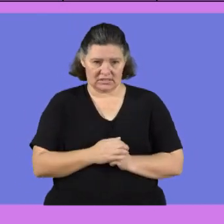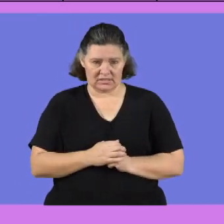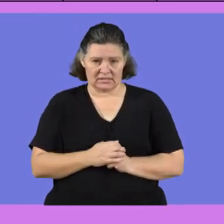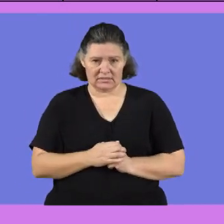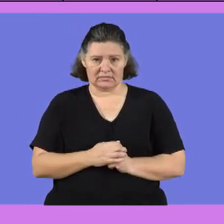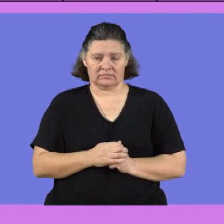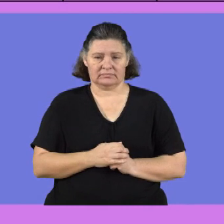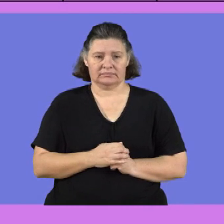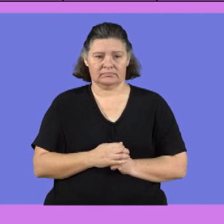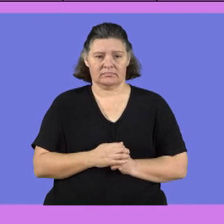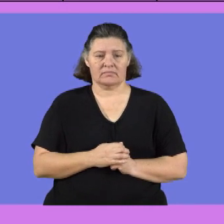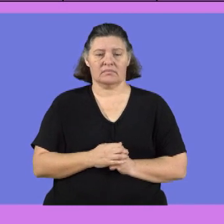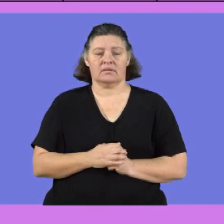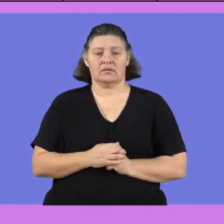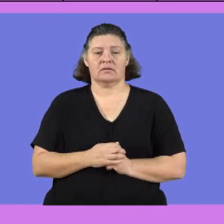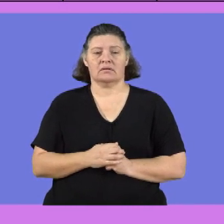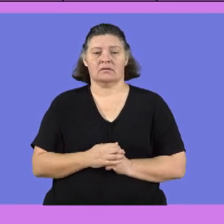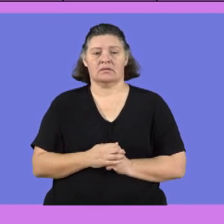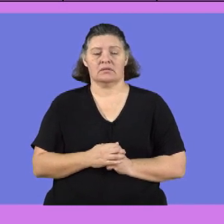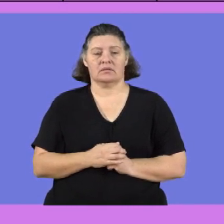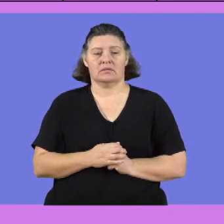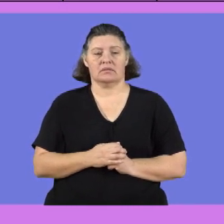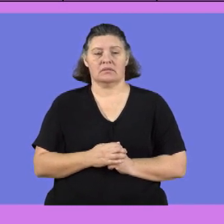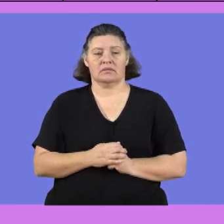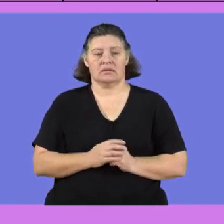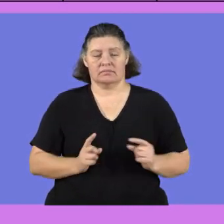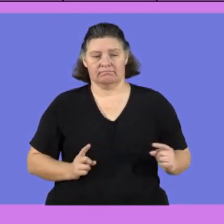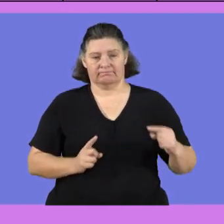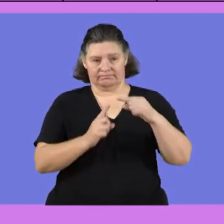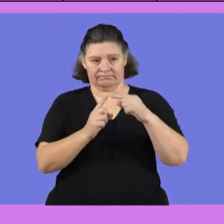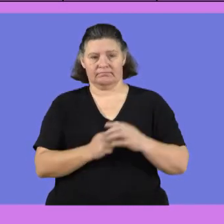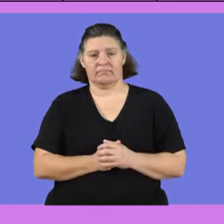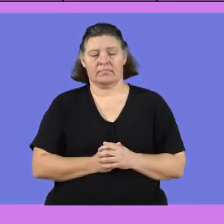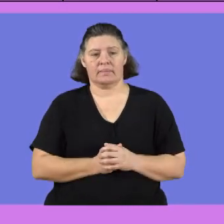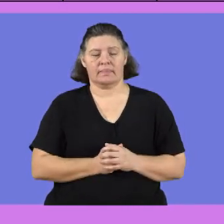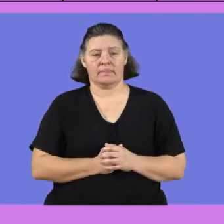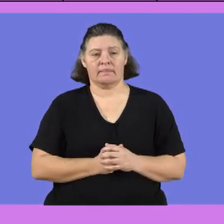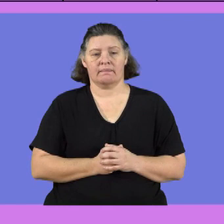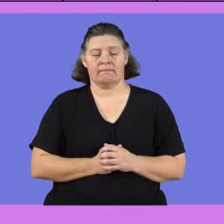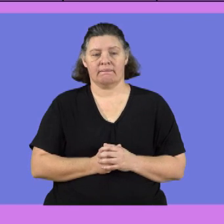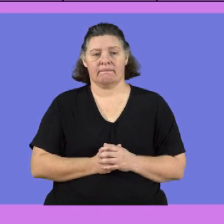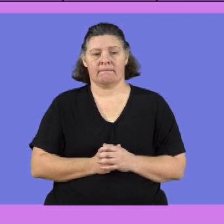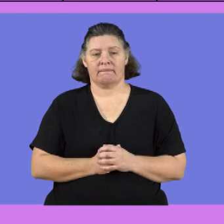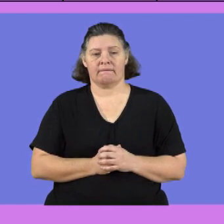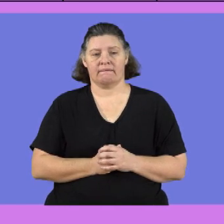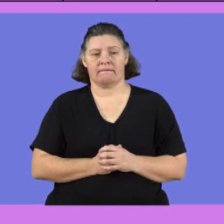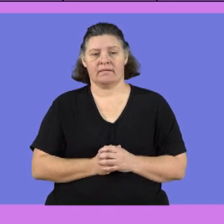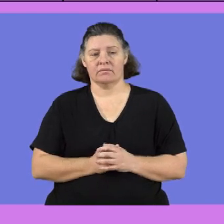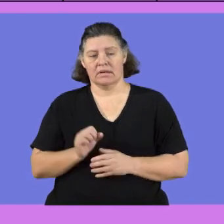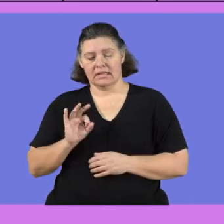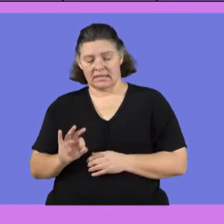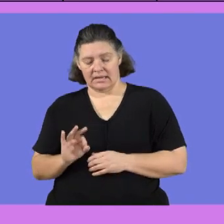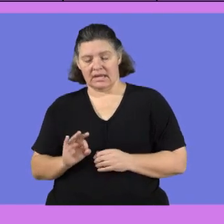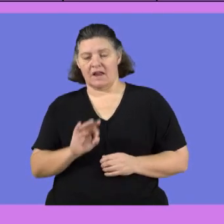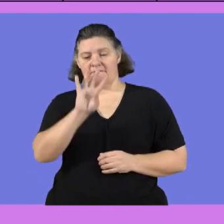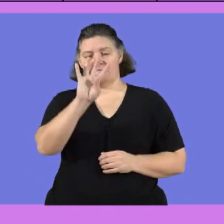can say 1, 2, 3, and this is your 4. And if we trace, this is the coordinate where